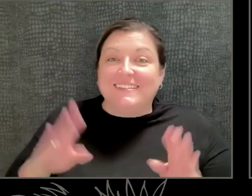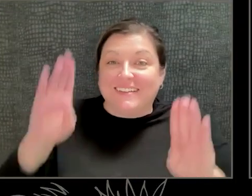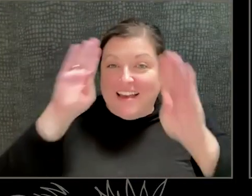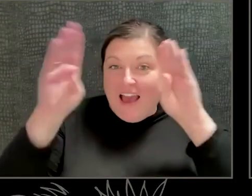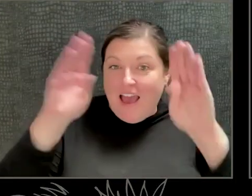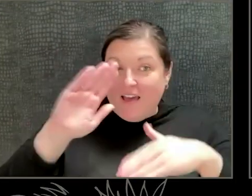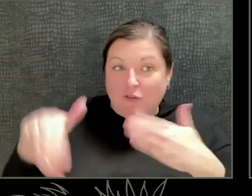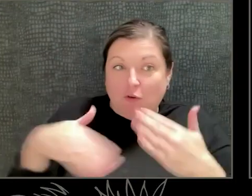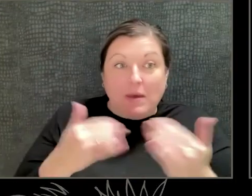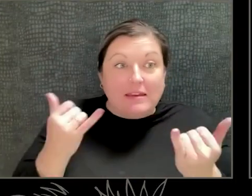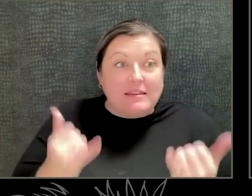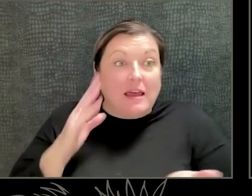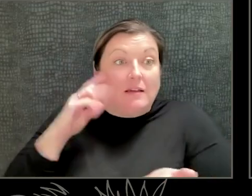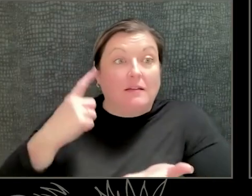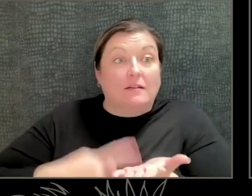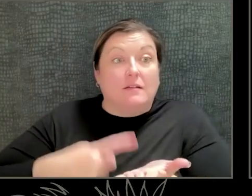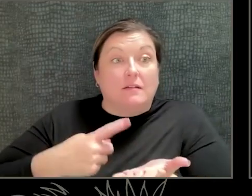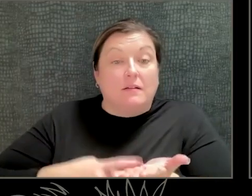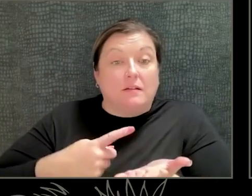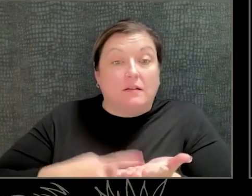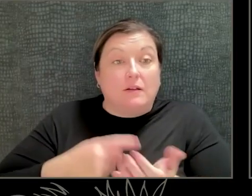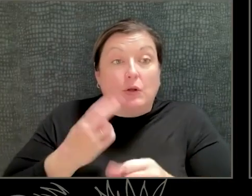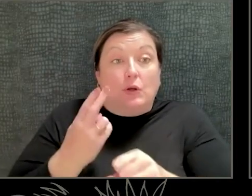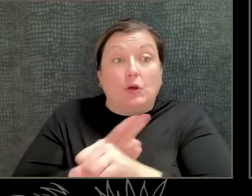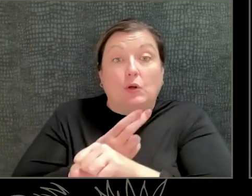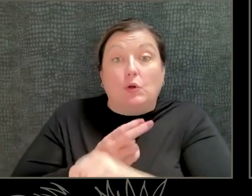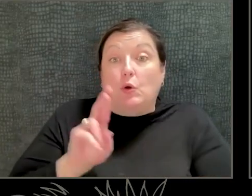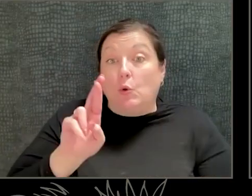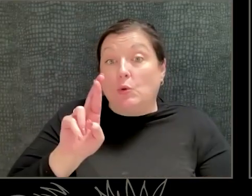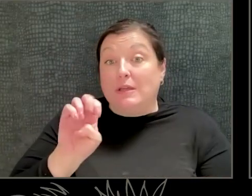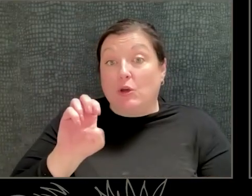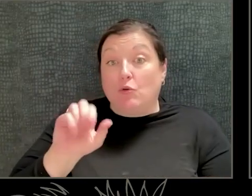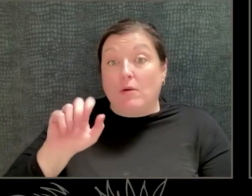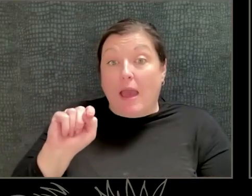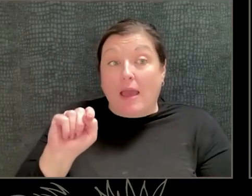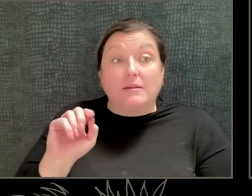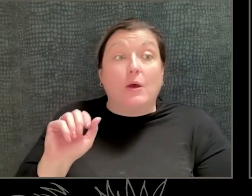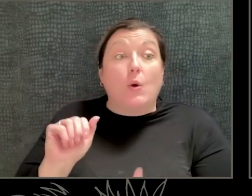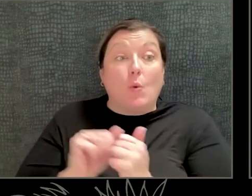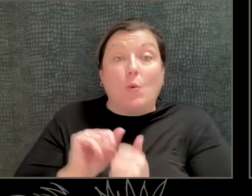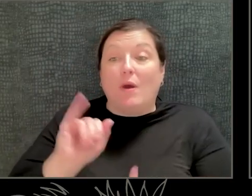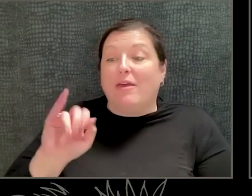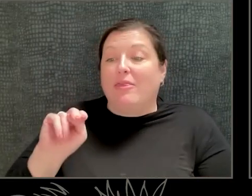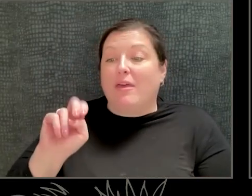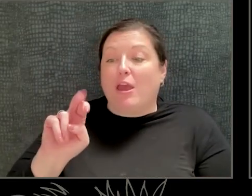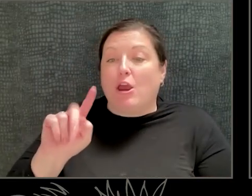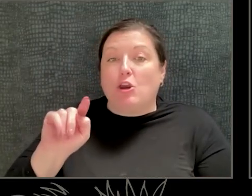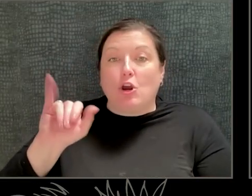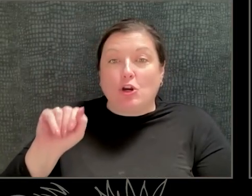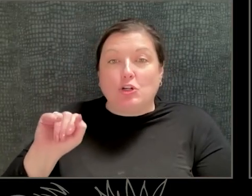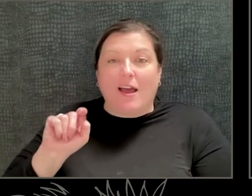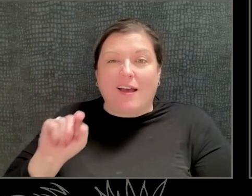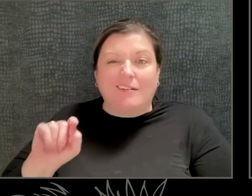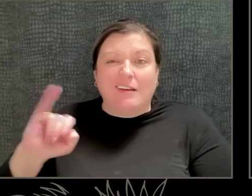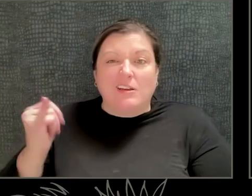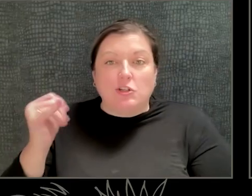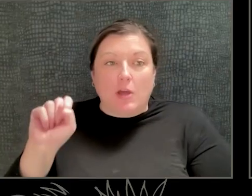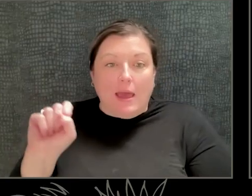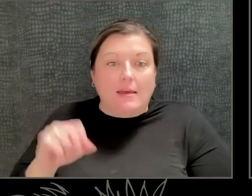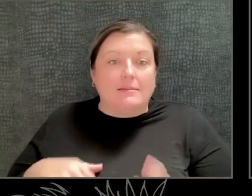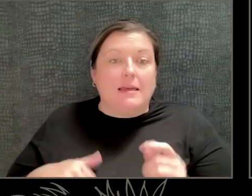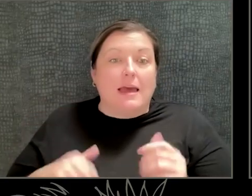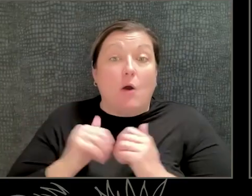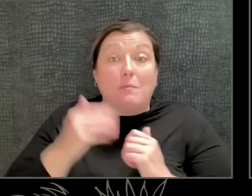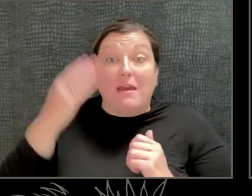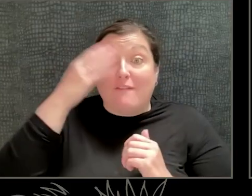So today I will be talking about using React with Inertia.js, how it can make front-end development